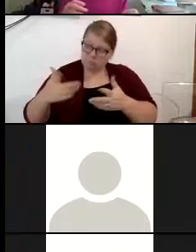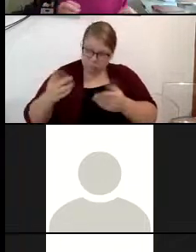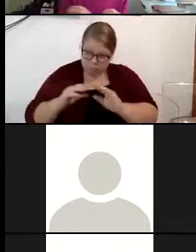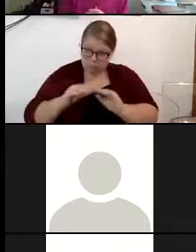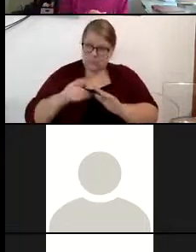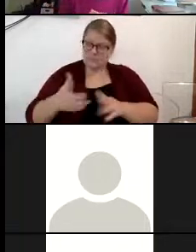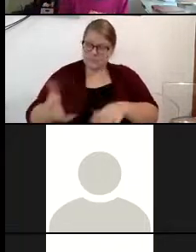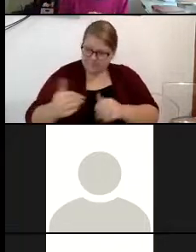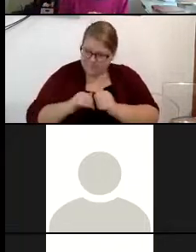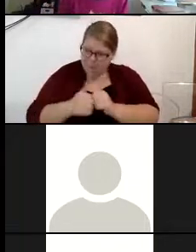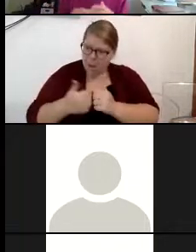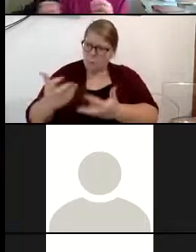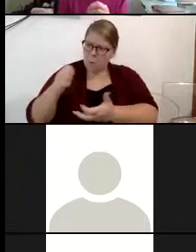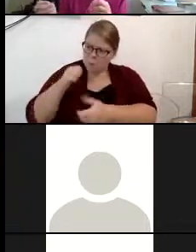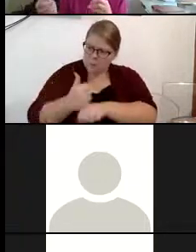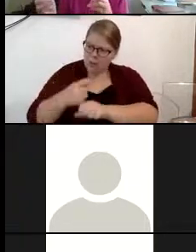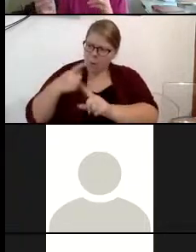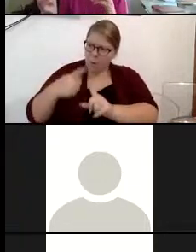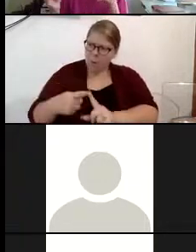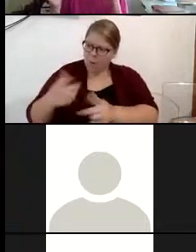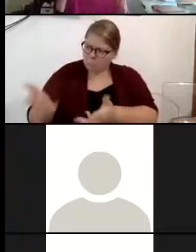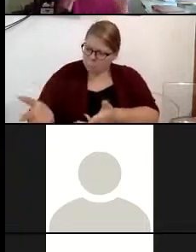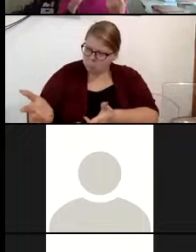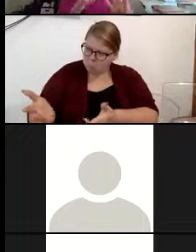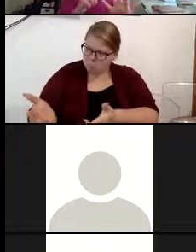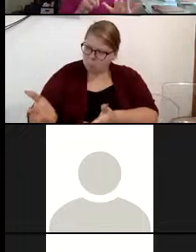So how do you want to set your goals in terms of